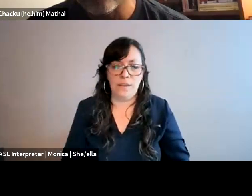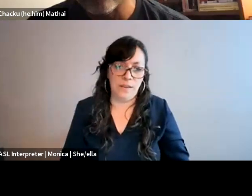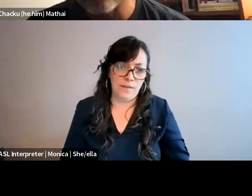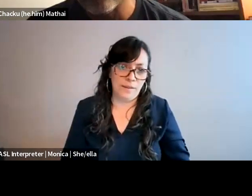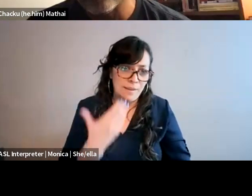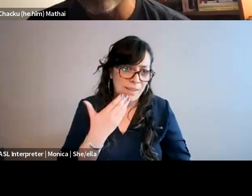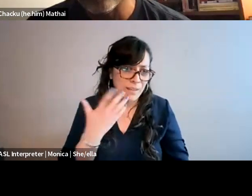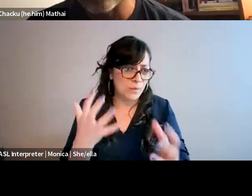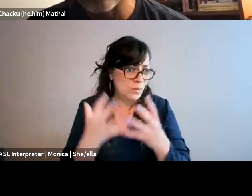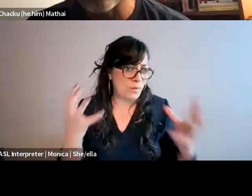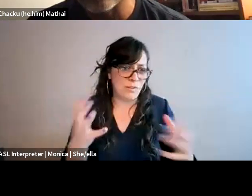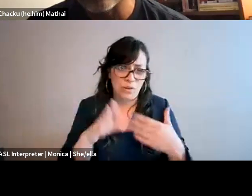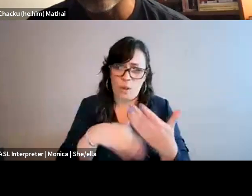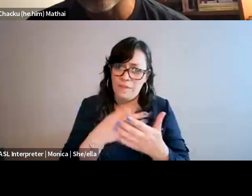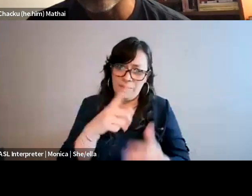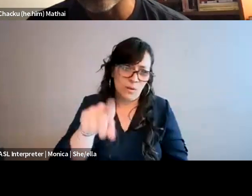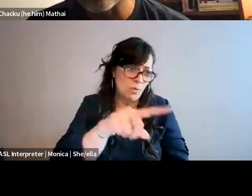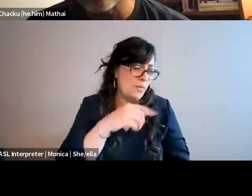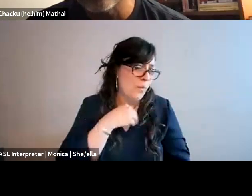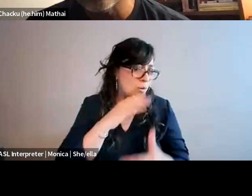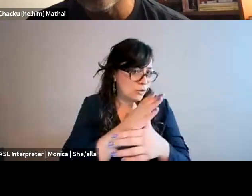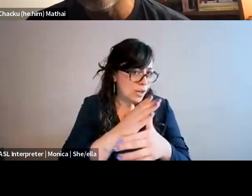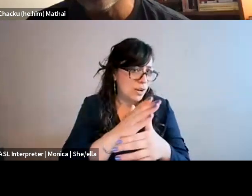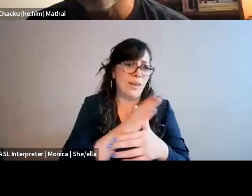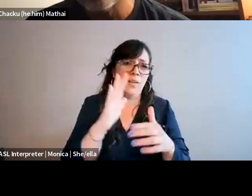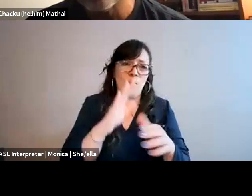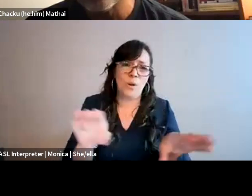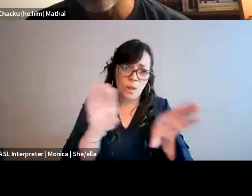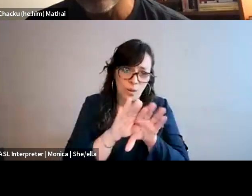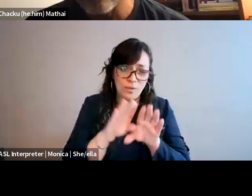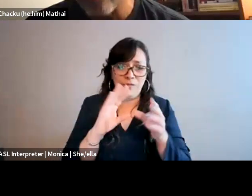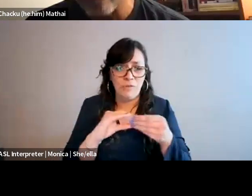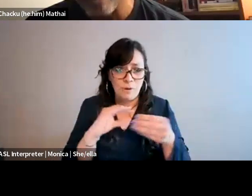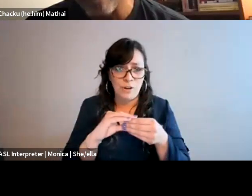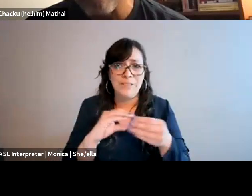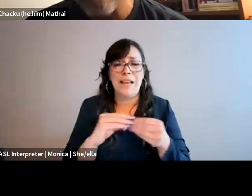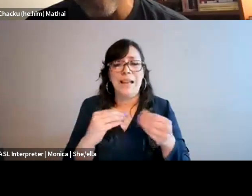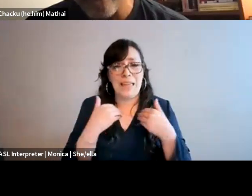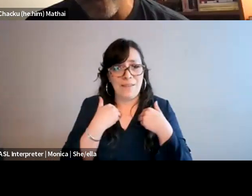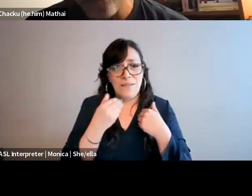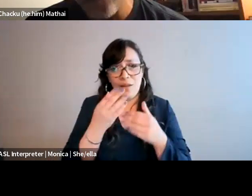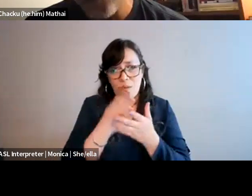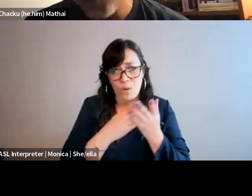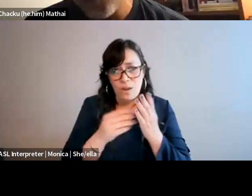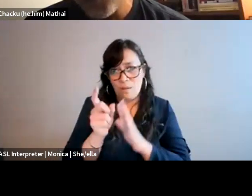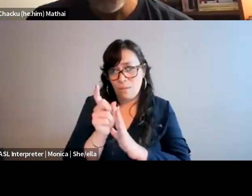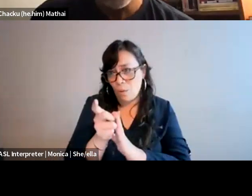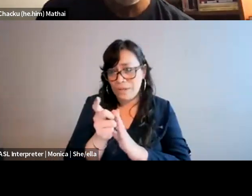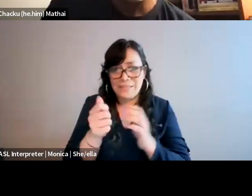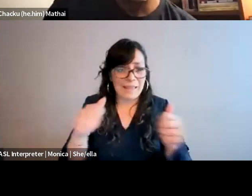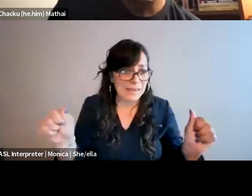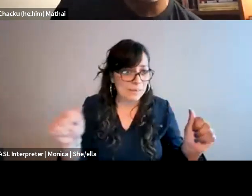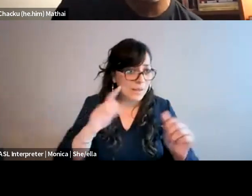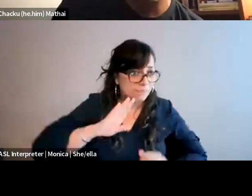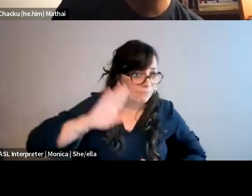Thank you so much for all your closing remarks. I do have a few more moments for anybody who